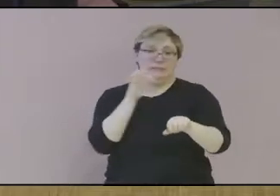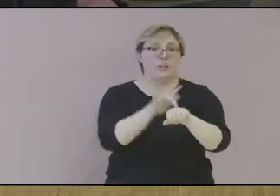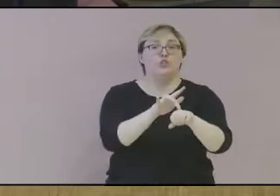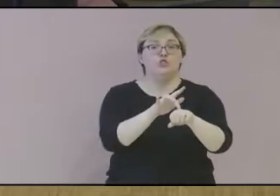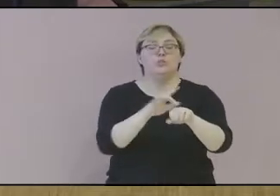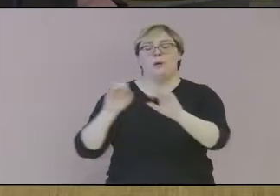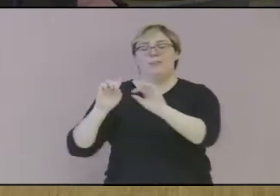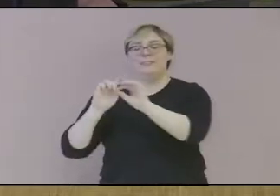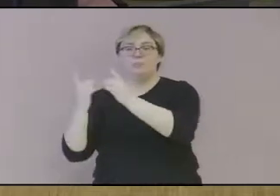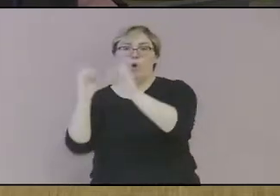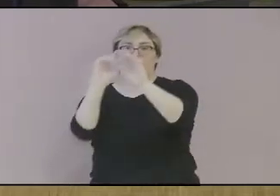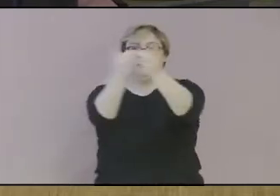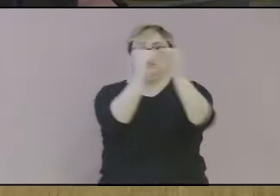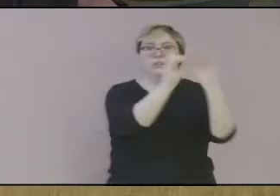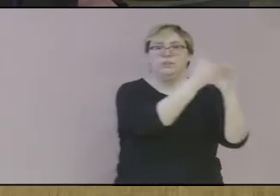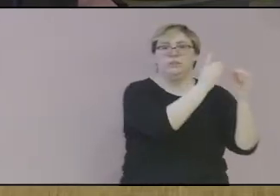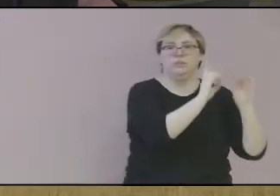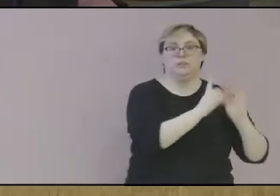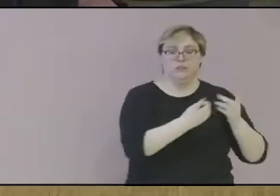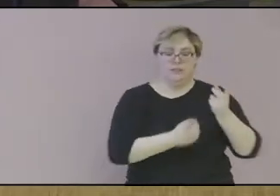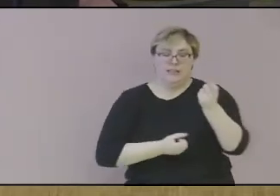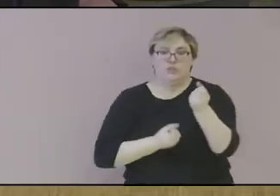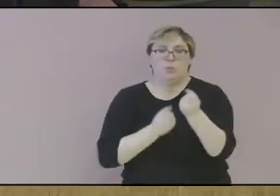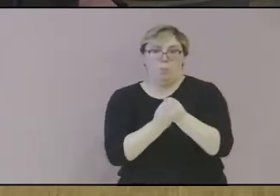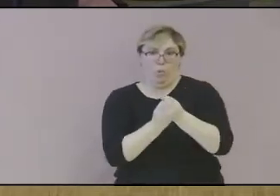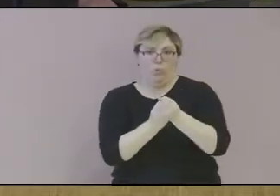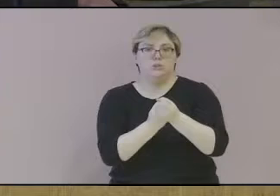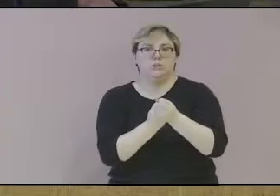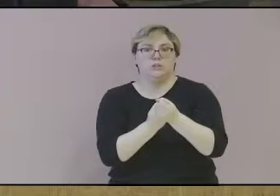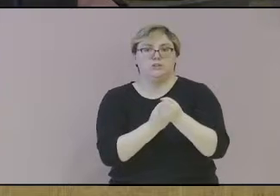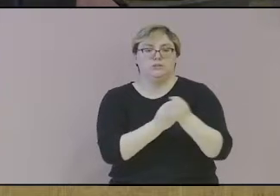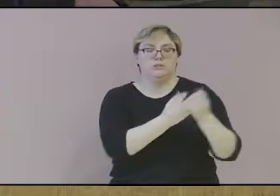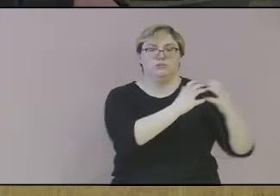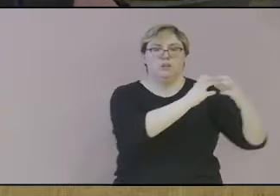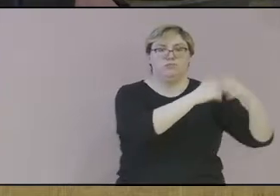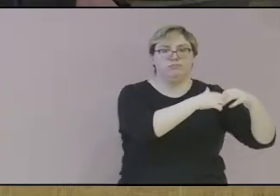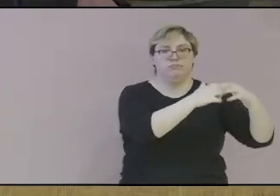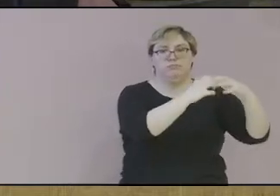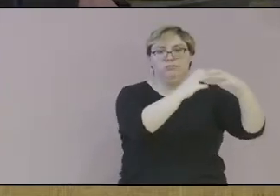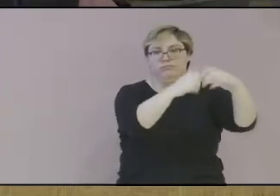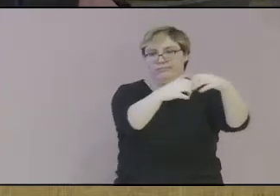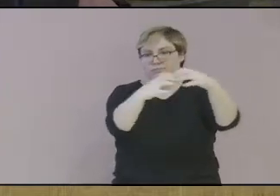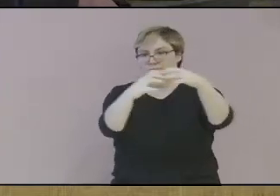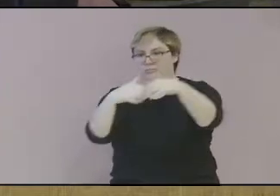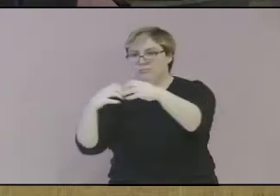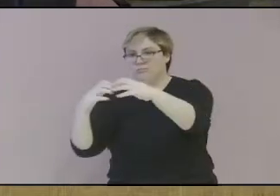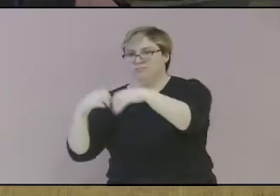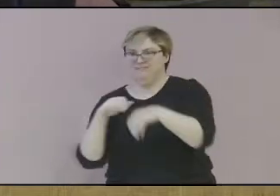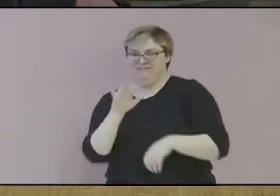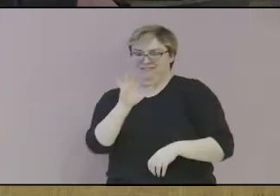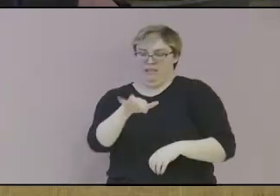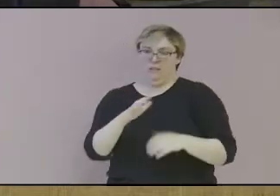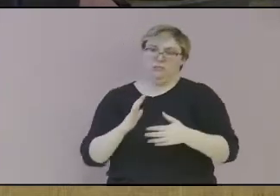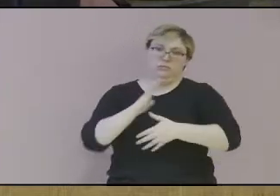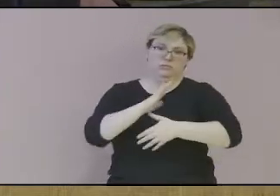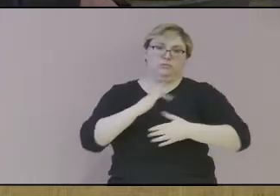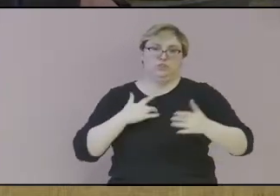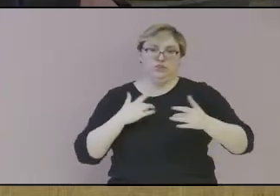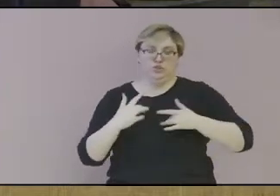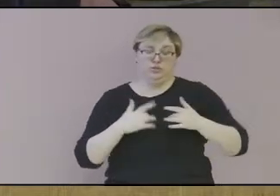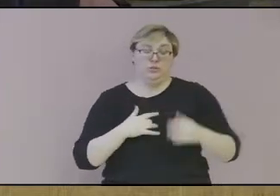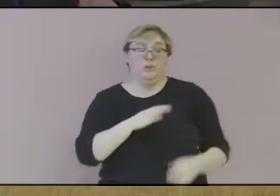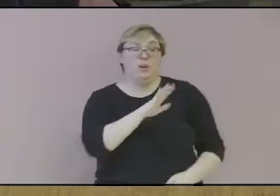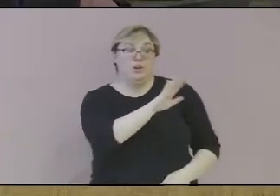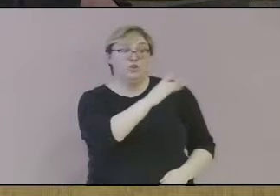given states enforced. And that's a very partial answer to your question. Then there's so much more to be said. Maybe when